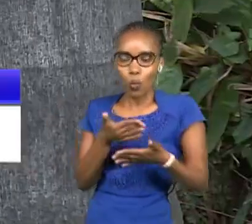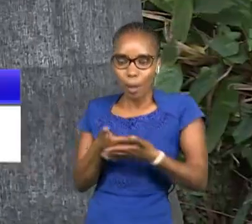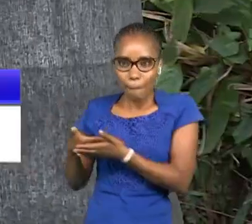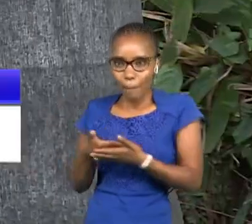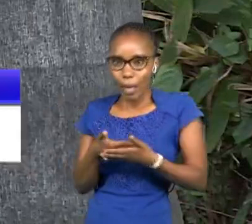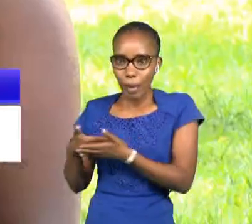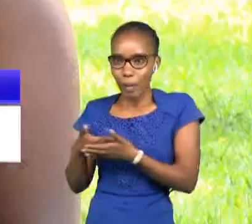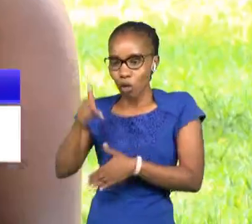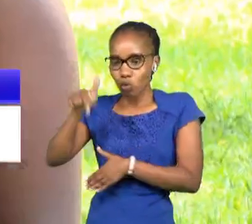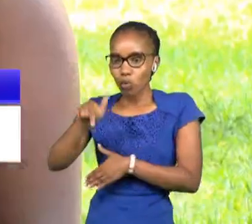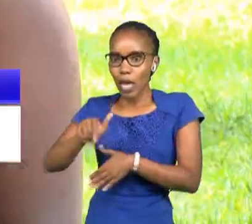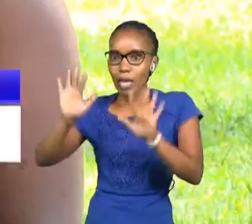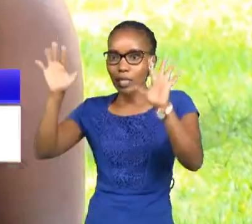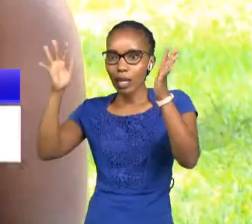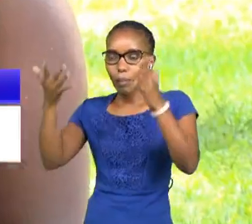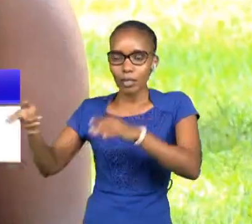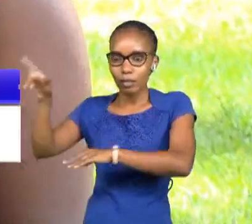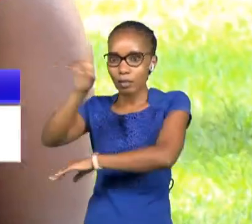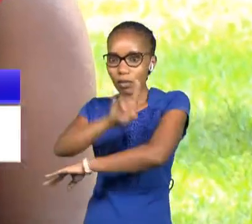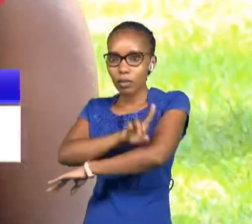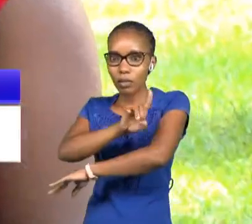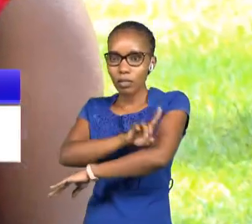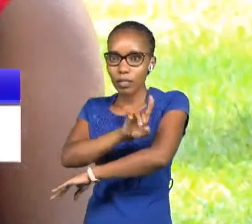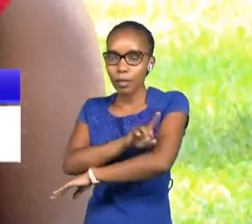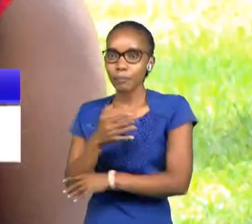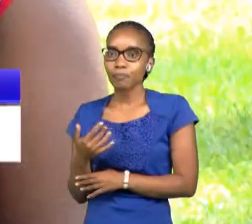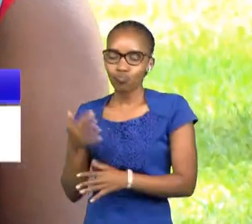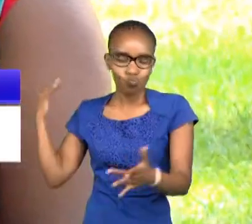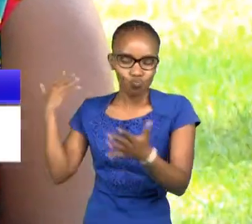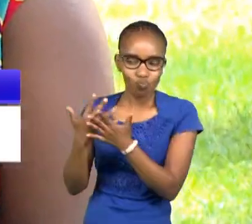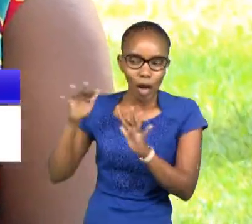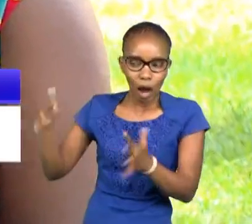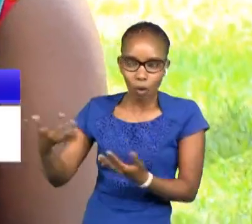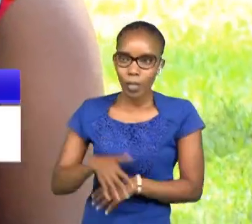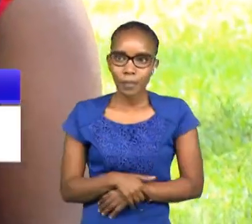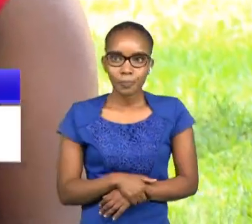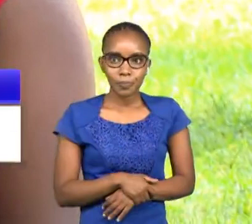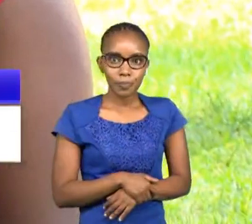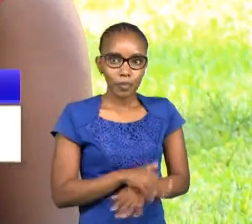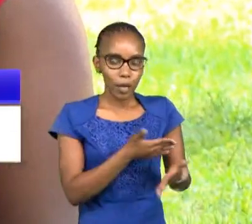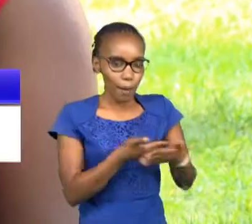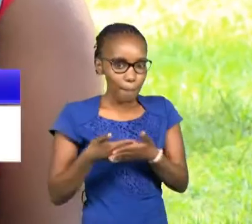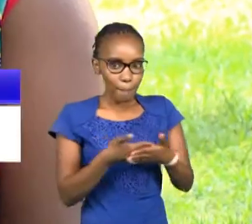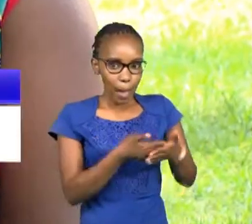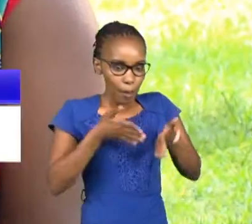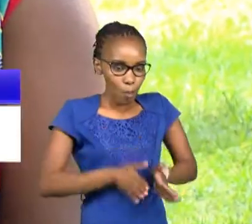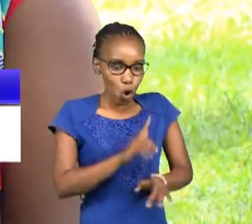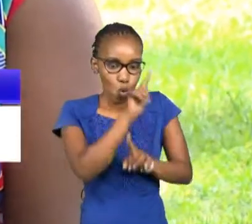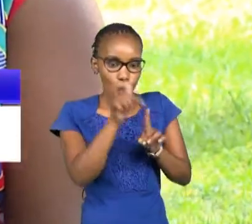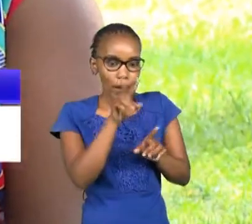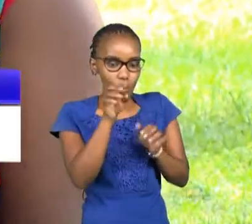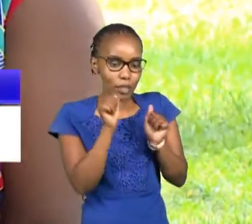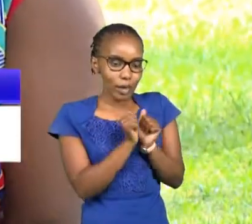now that today we are celebrating this day, the steps that you have taken so far? Okay, so Tunu was born in 2019